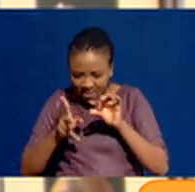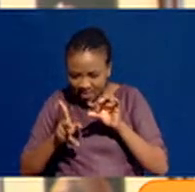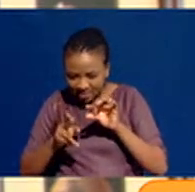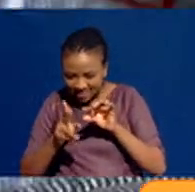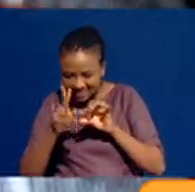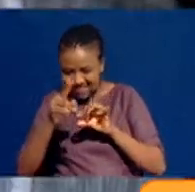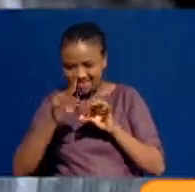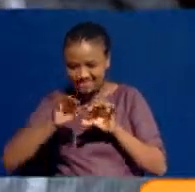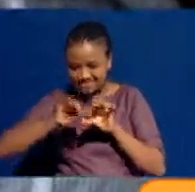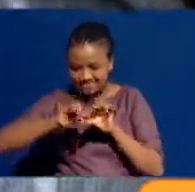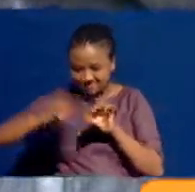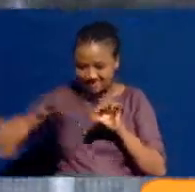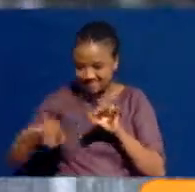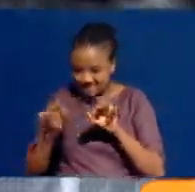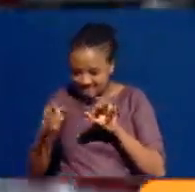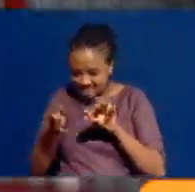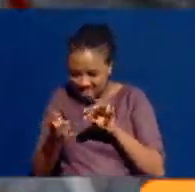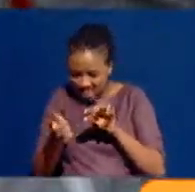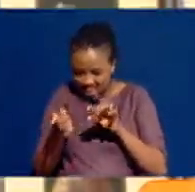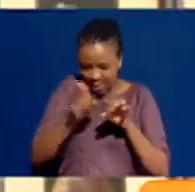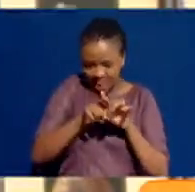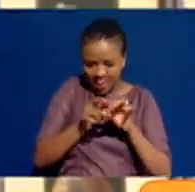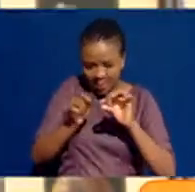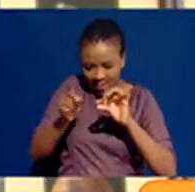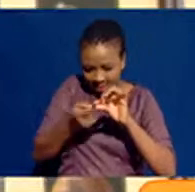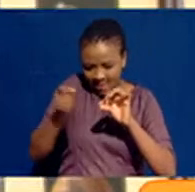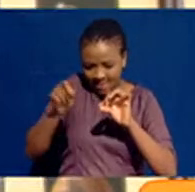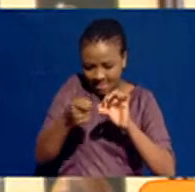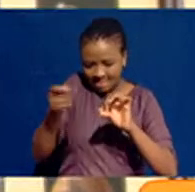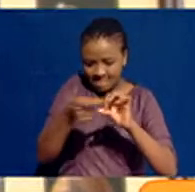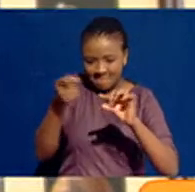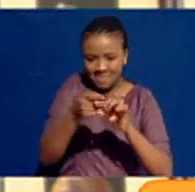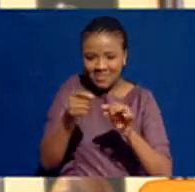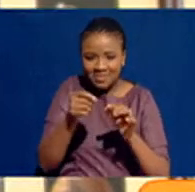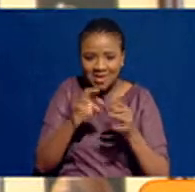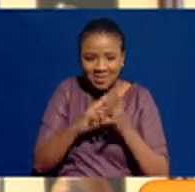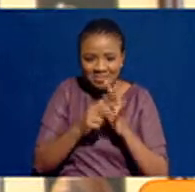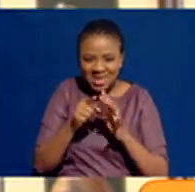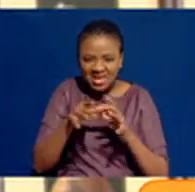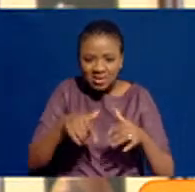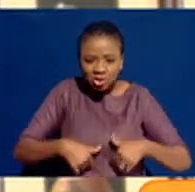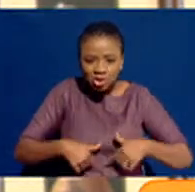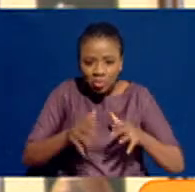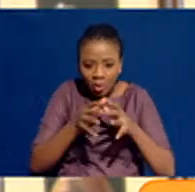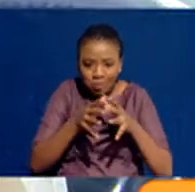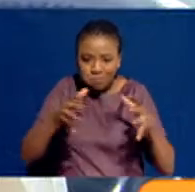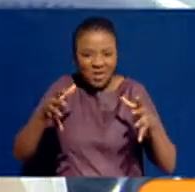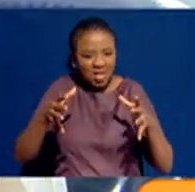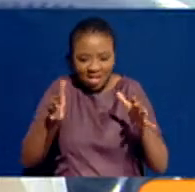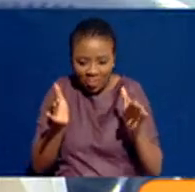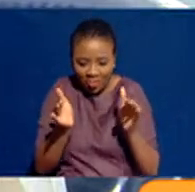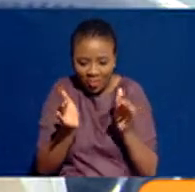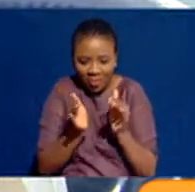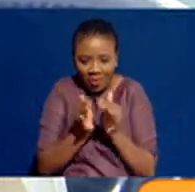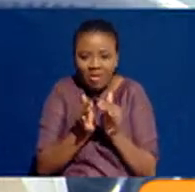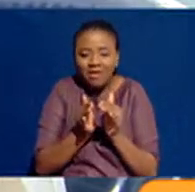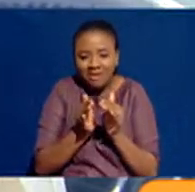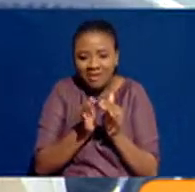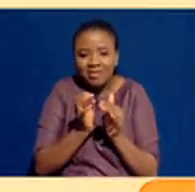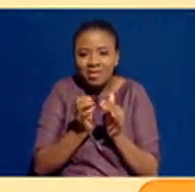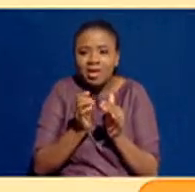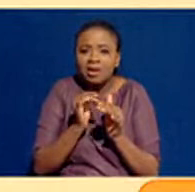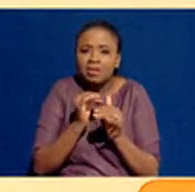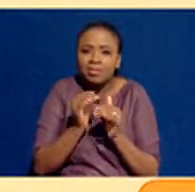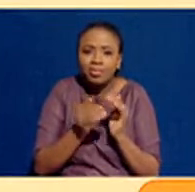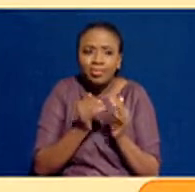back together. Yeah, so what this does, it in effect reduces your capacity to accommodate food. Well, the first few